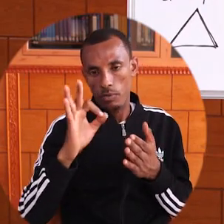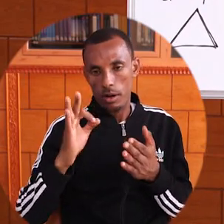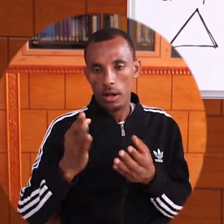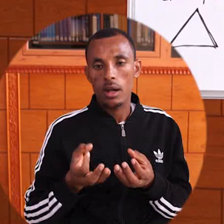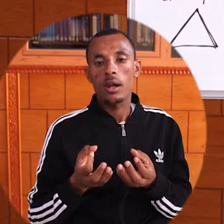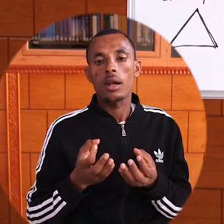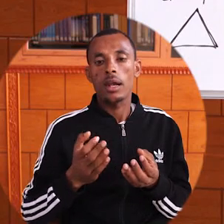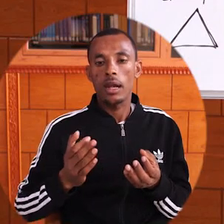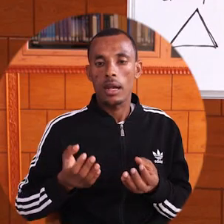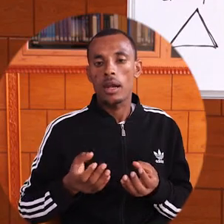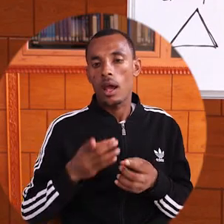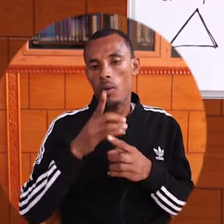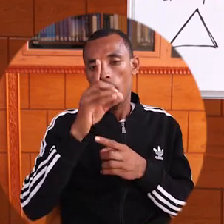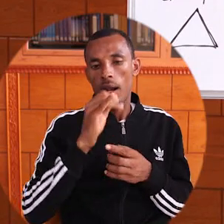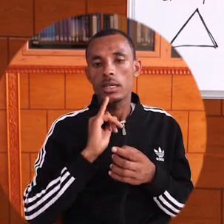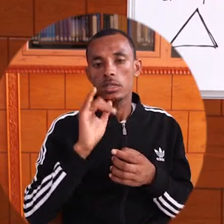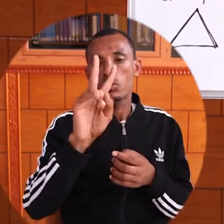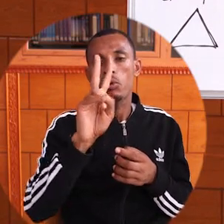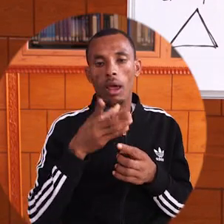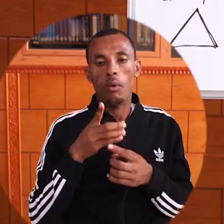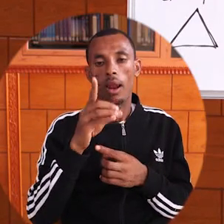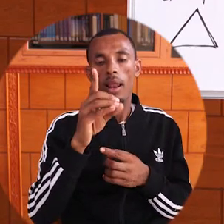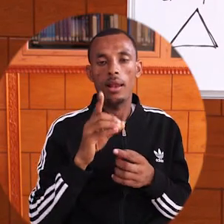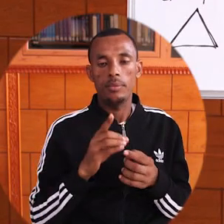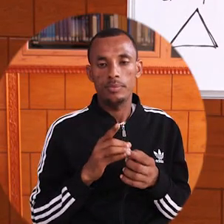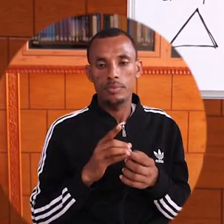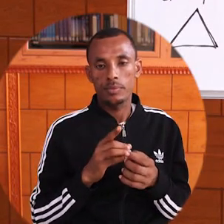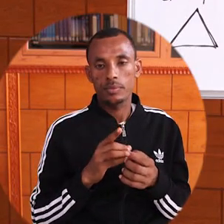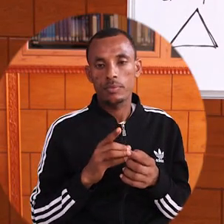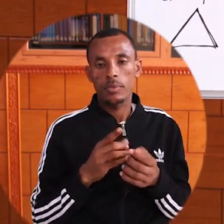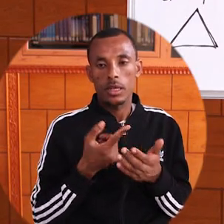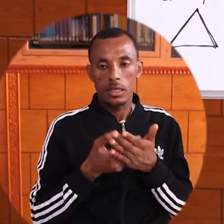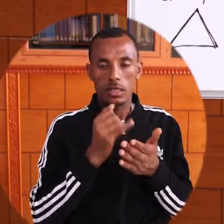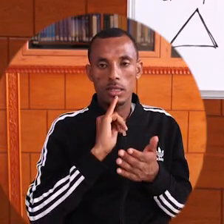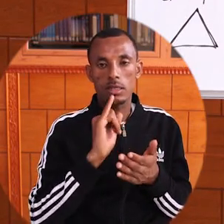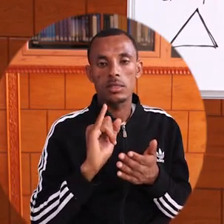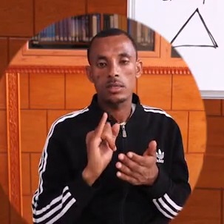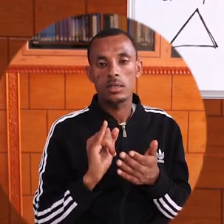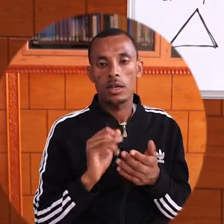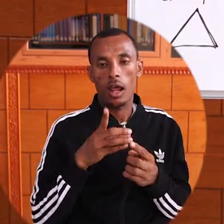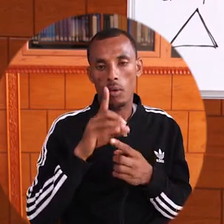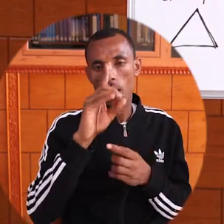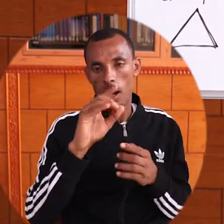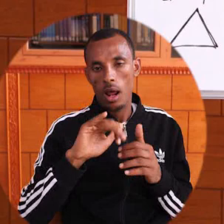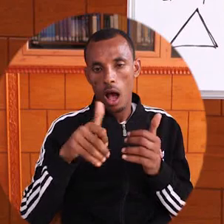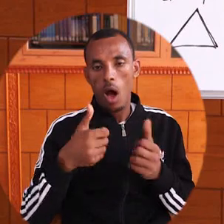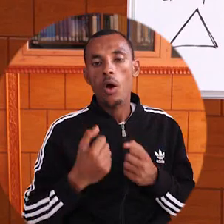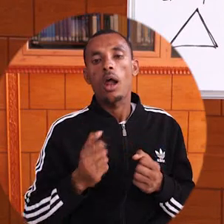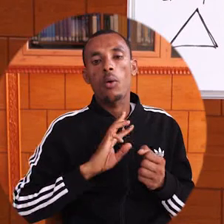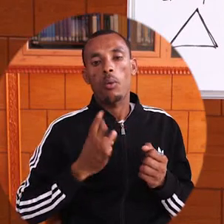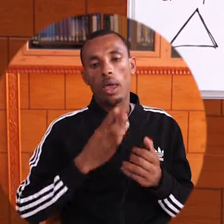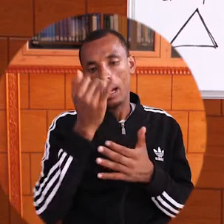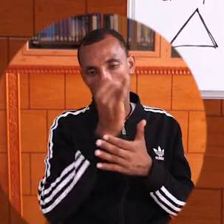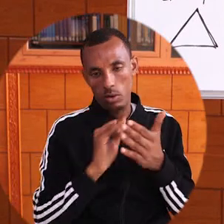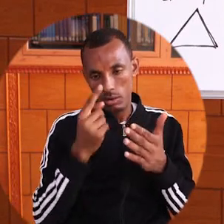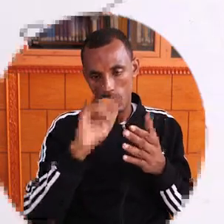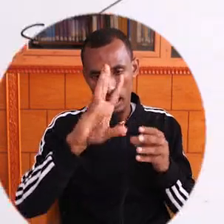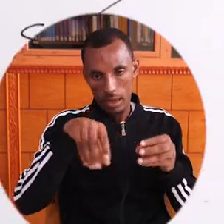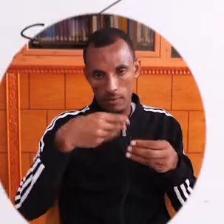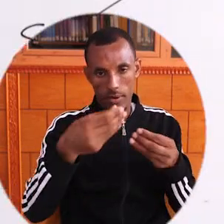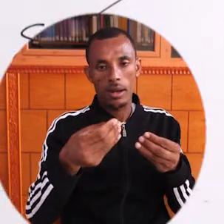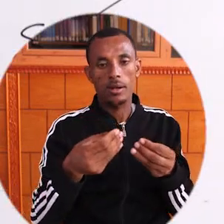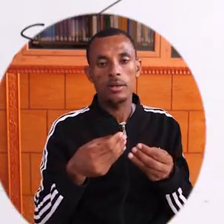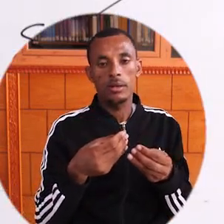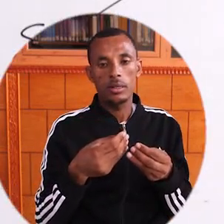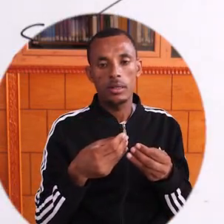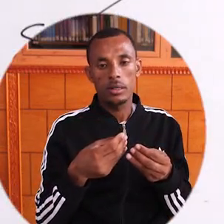from the pentagon is two diagonal. This is what does it in diagonal, and how can draw a diagonal from the given